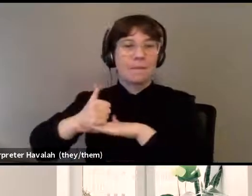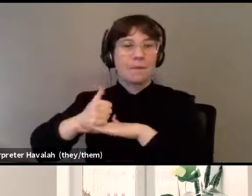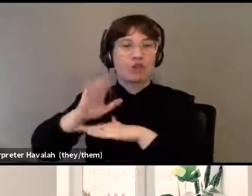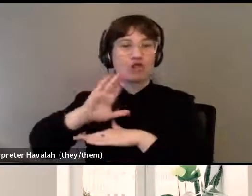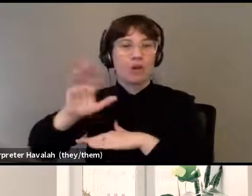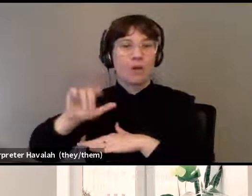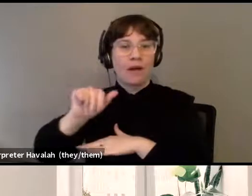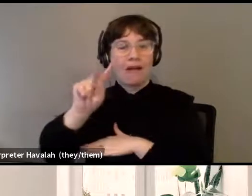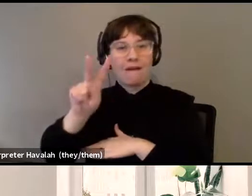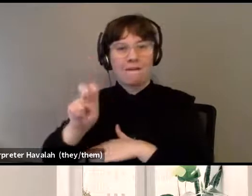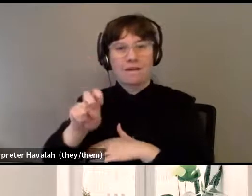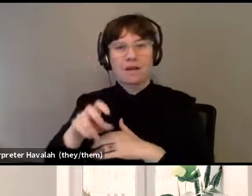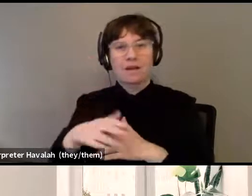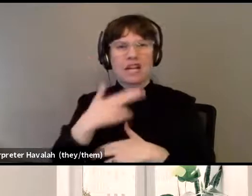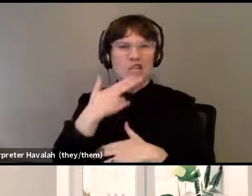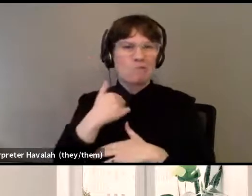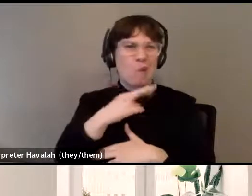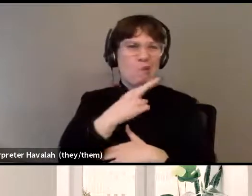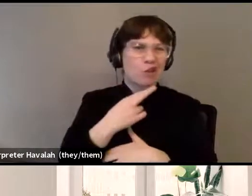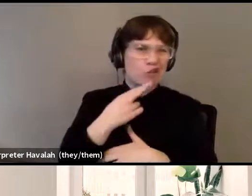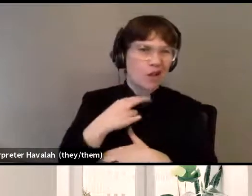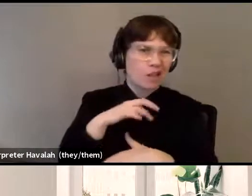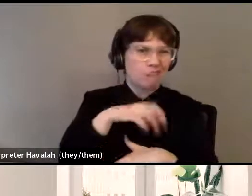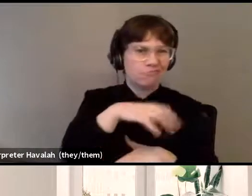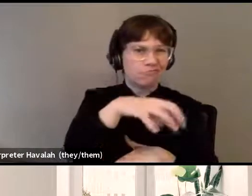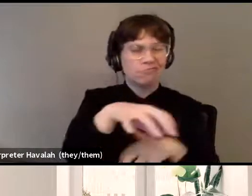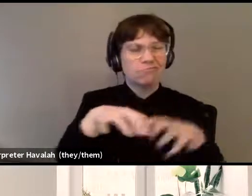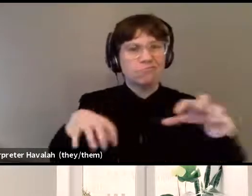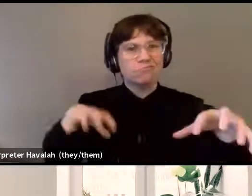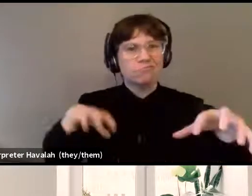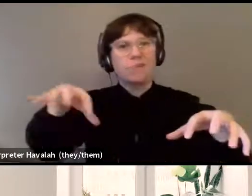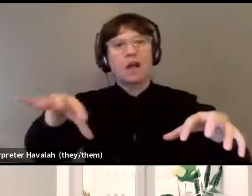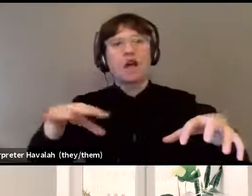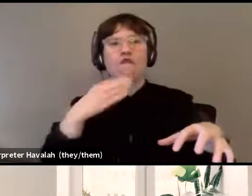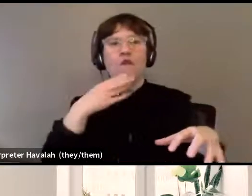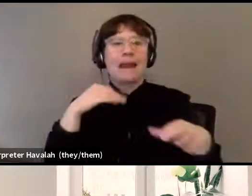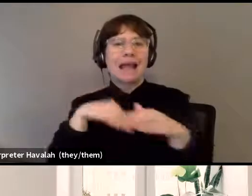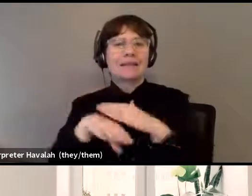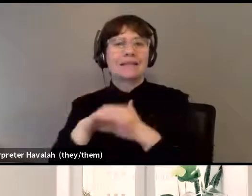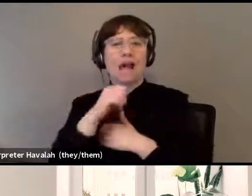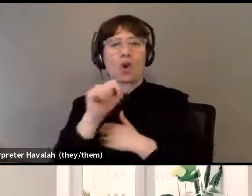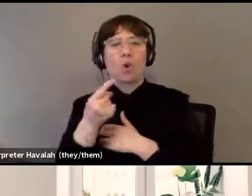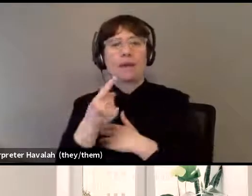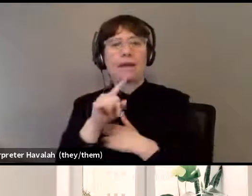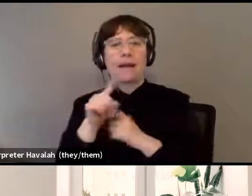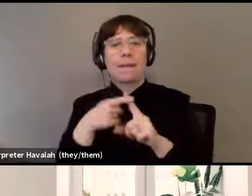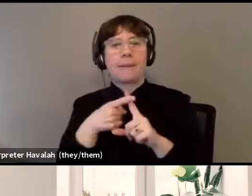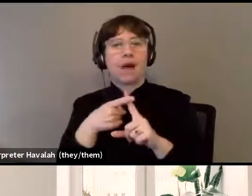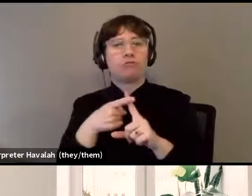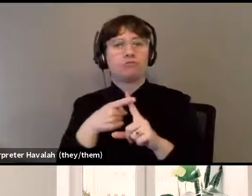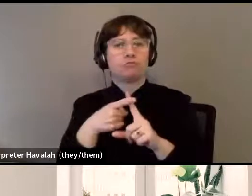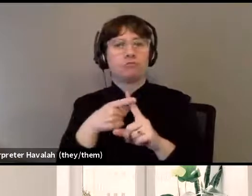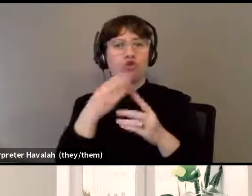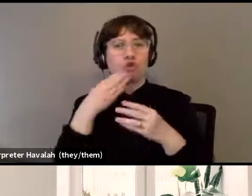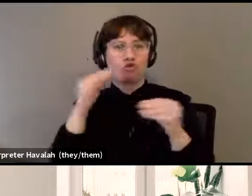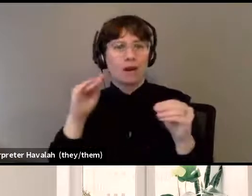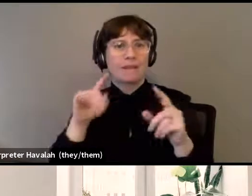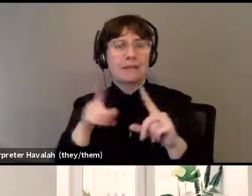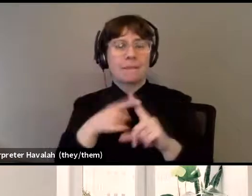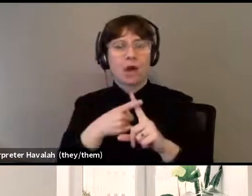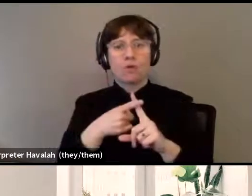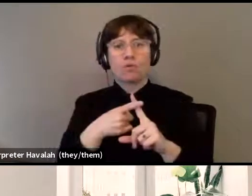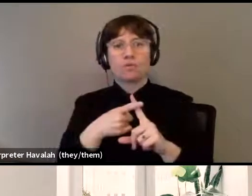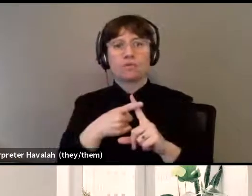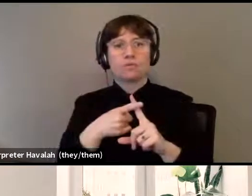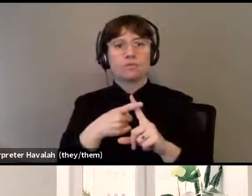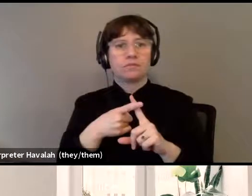There are some other smaller restaurants because food access is not simply about grocery stores. It's about grocery. It's about